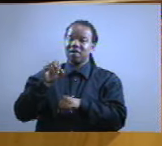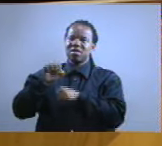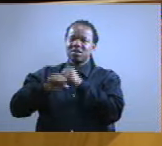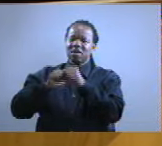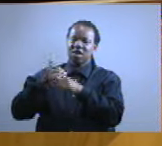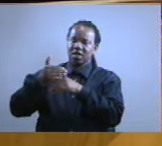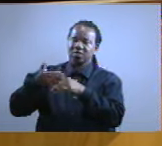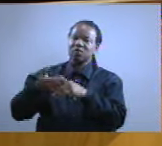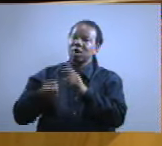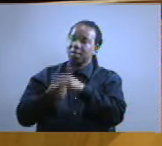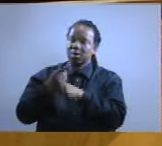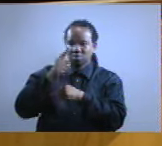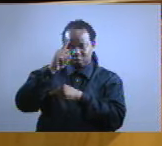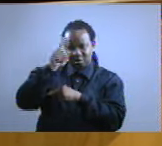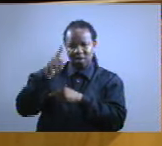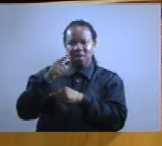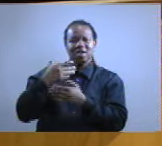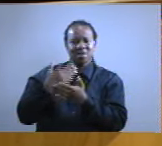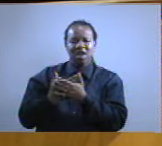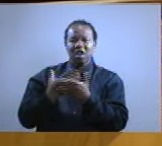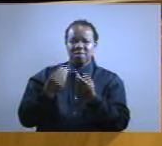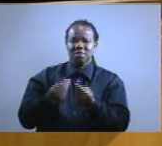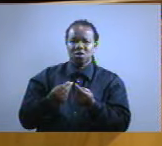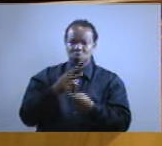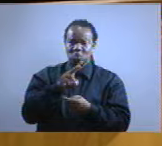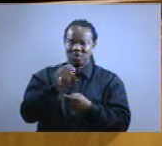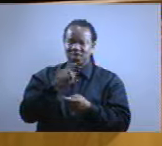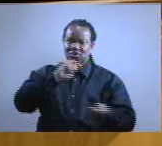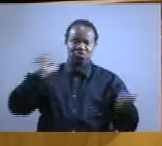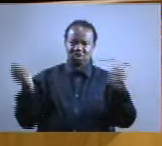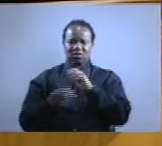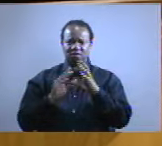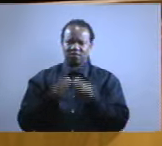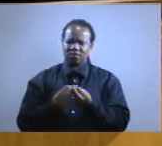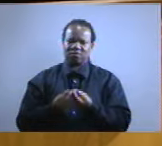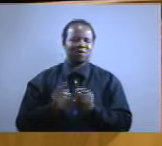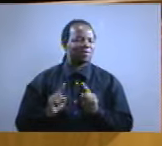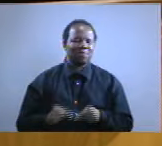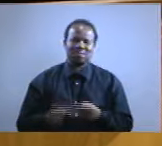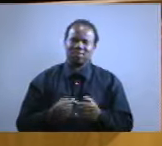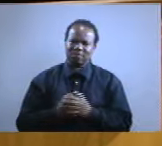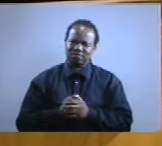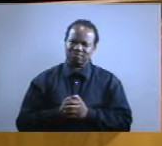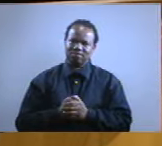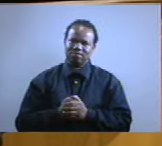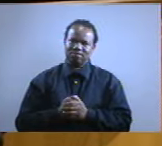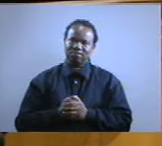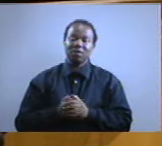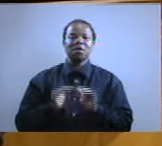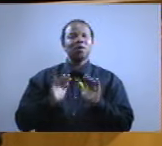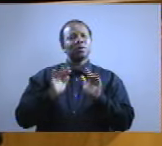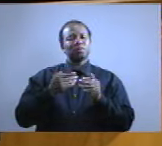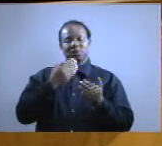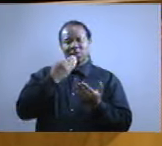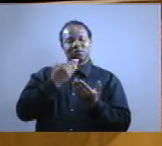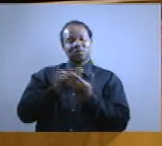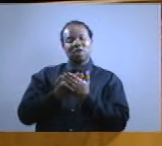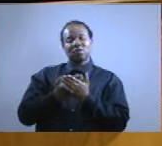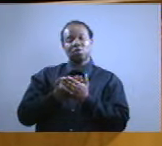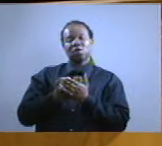can easily be reversed in a period of 20 years. And that to basically suggest that in 20 years' time, we